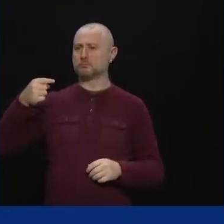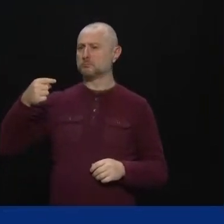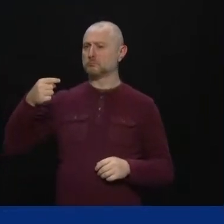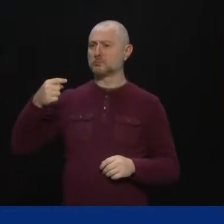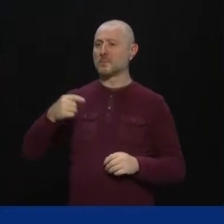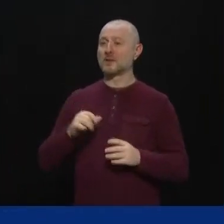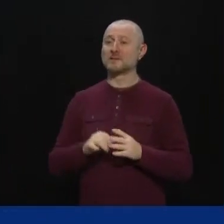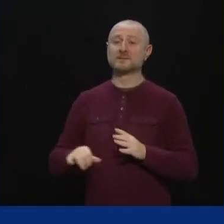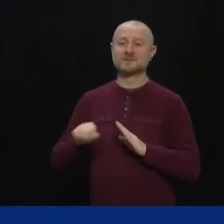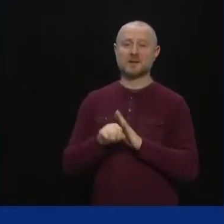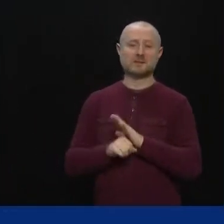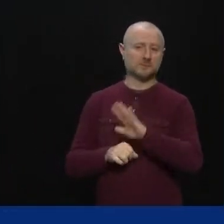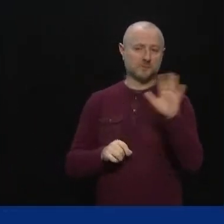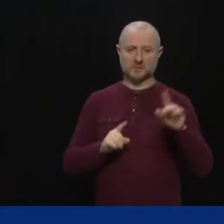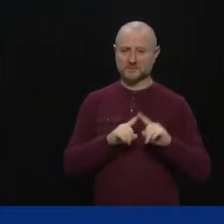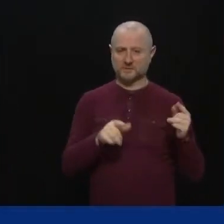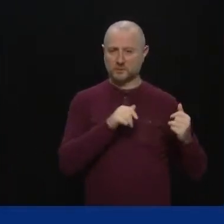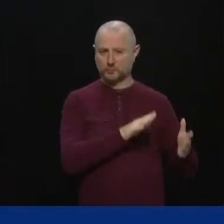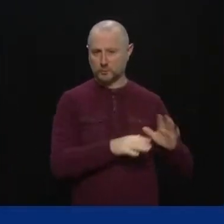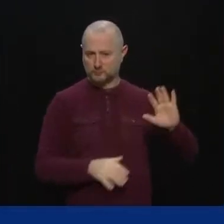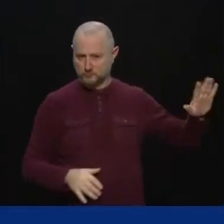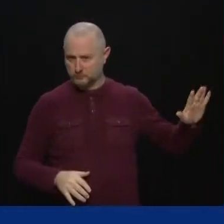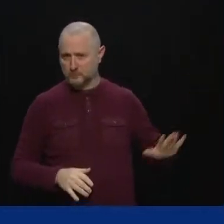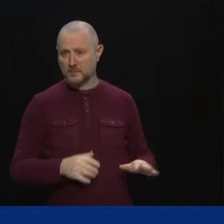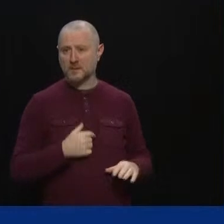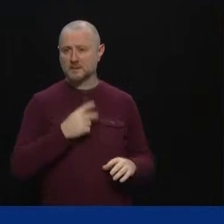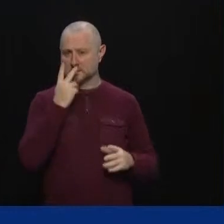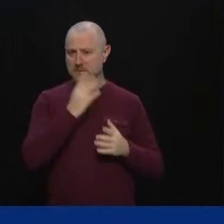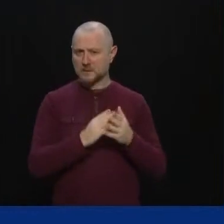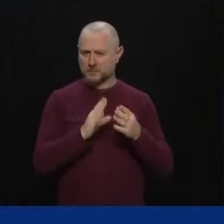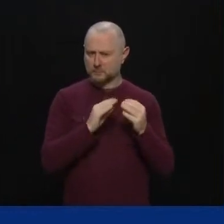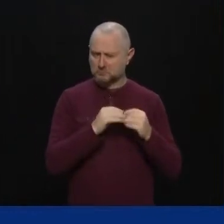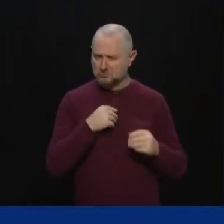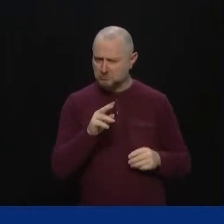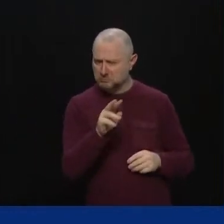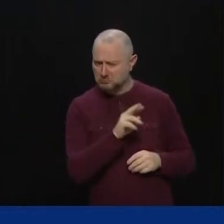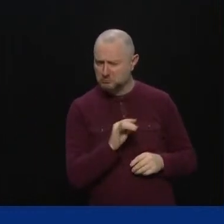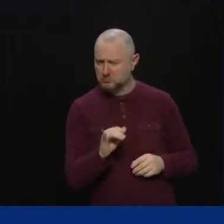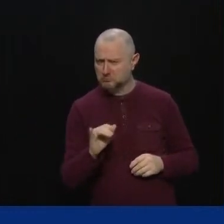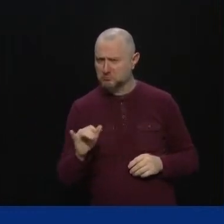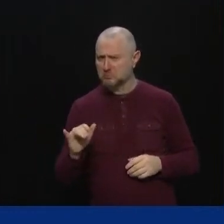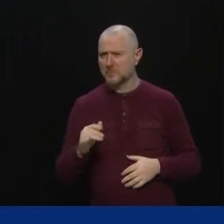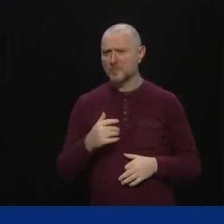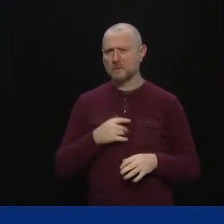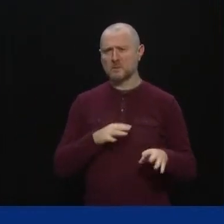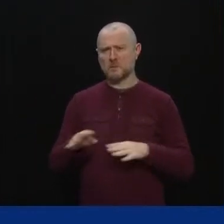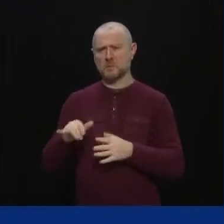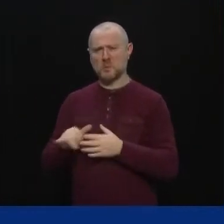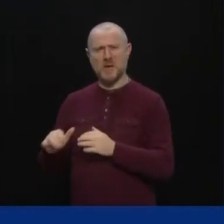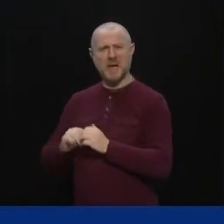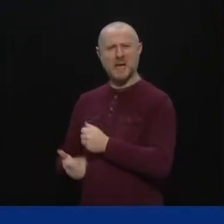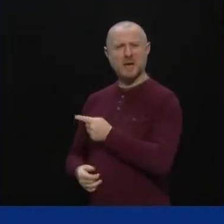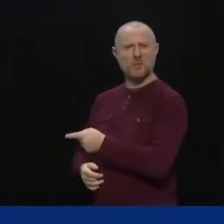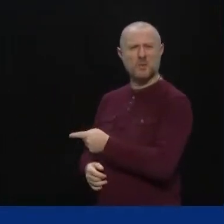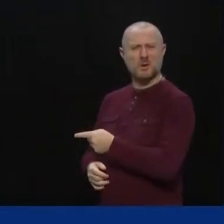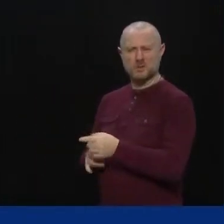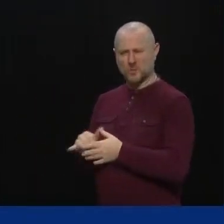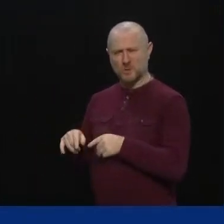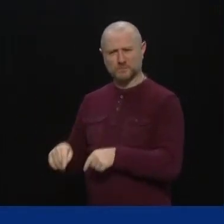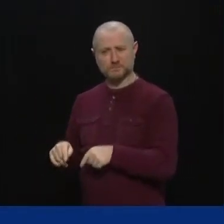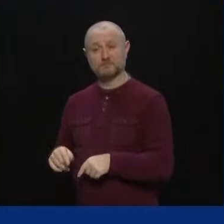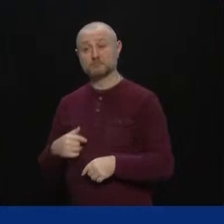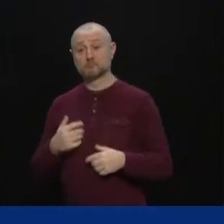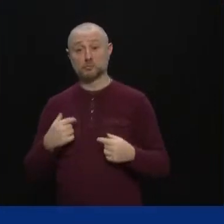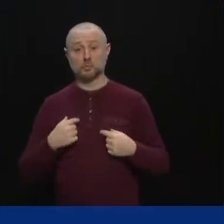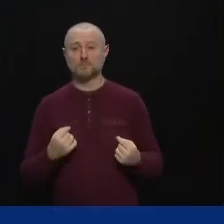way. And I've heard from some of, anecdotally, people are saying, how did they do what they did in New York? By being prepared, being